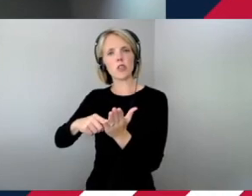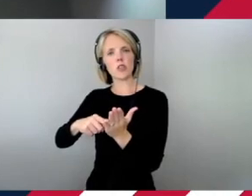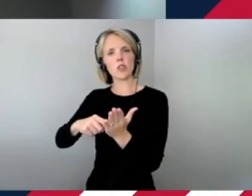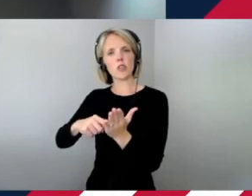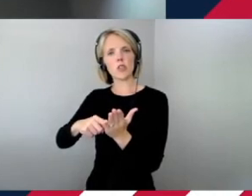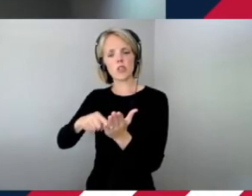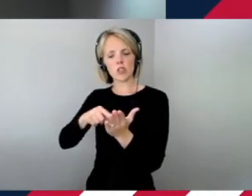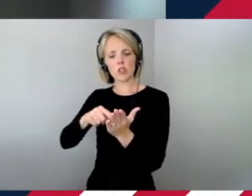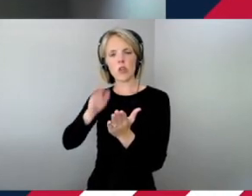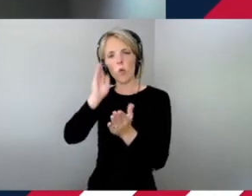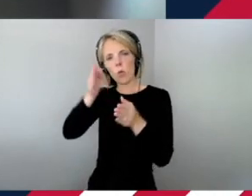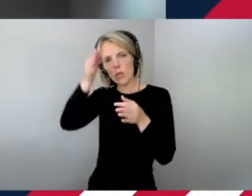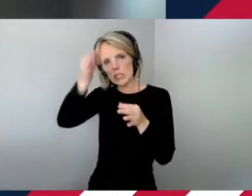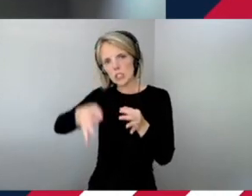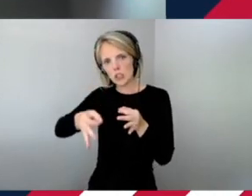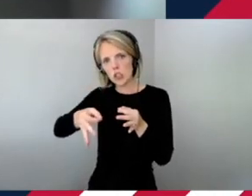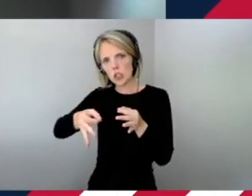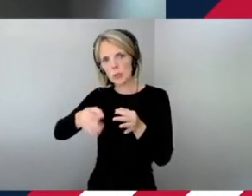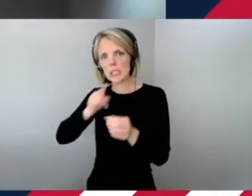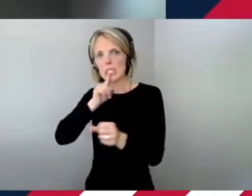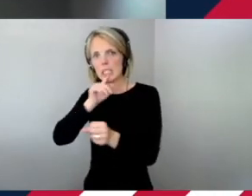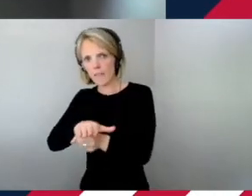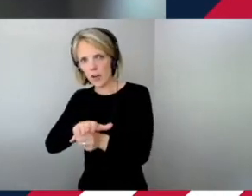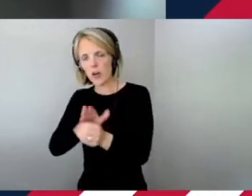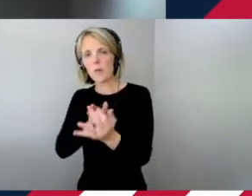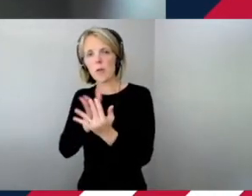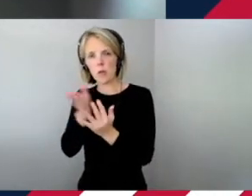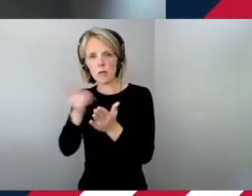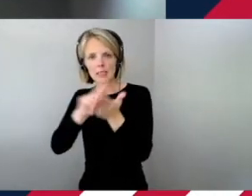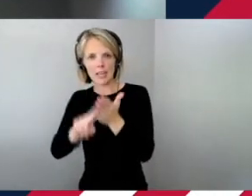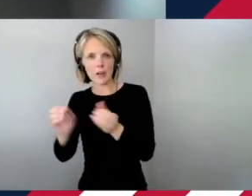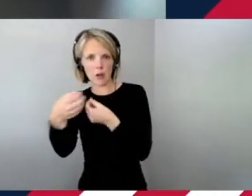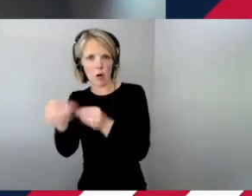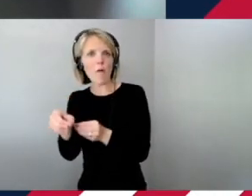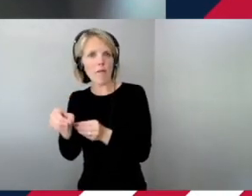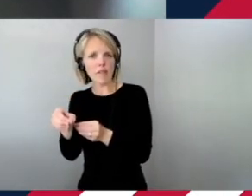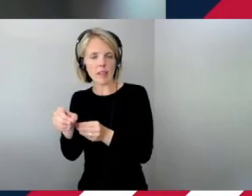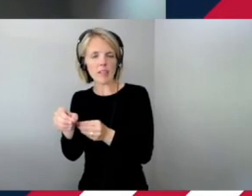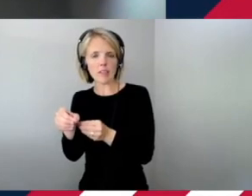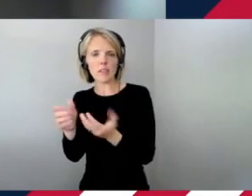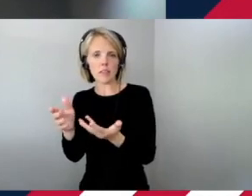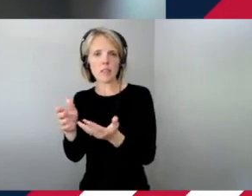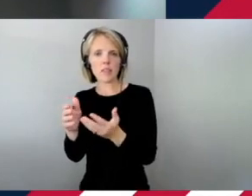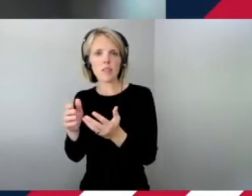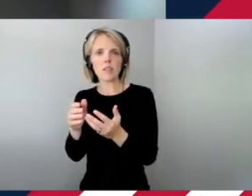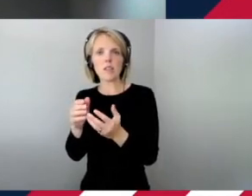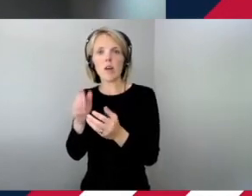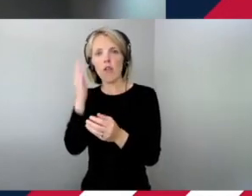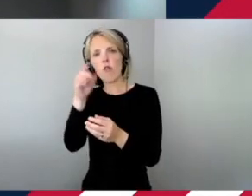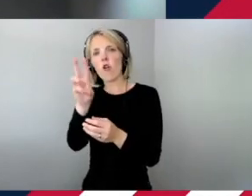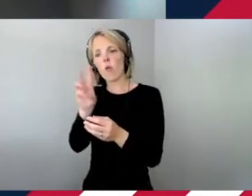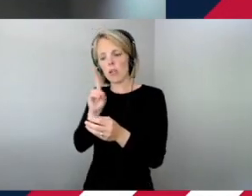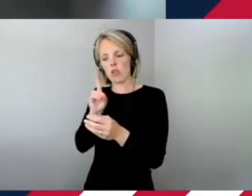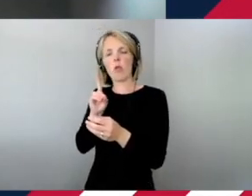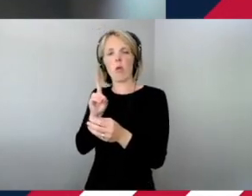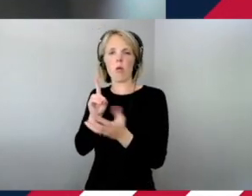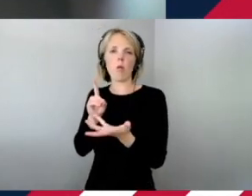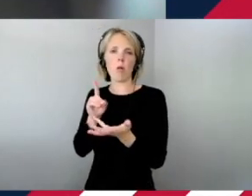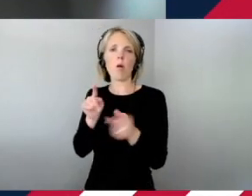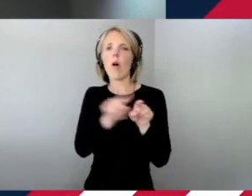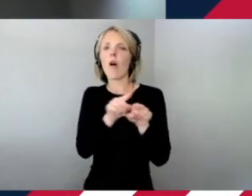determined and confirmed by the Secretary's office. With regard to withdrawal, that would also be